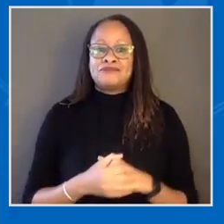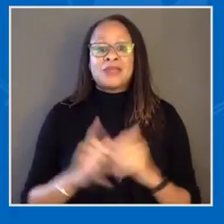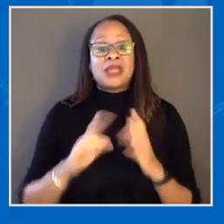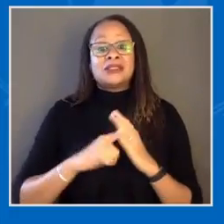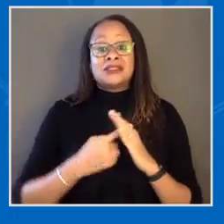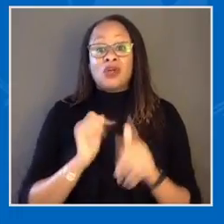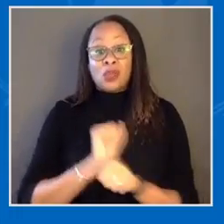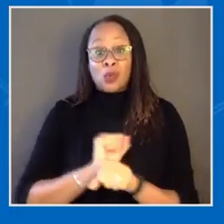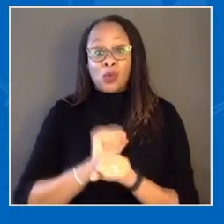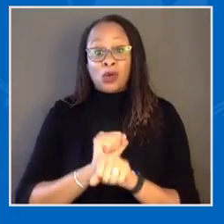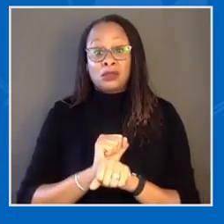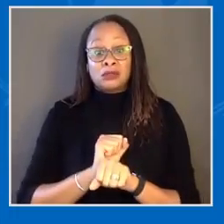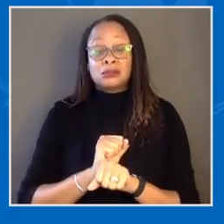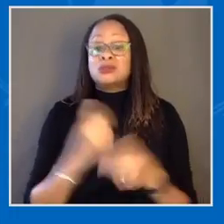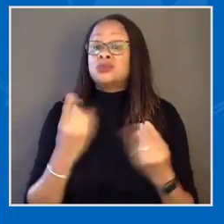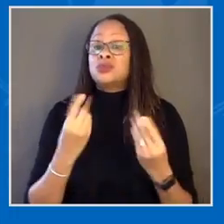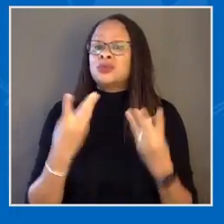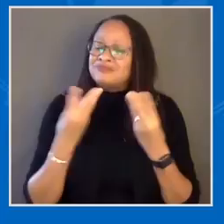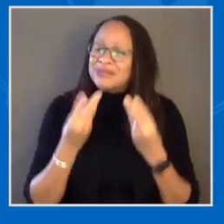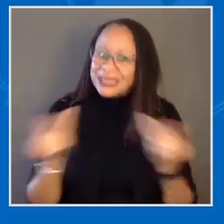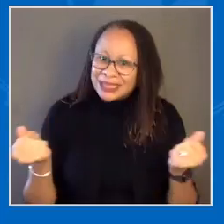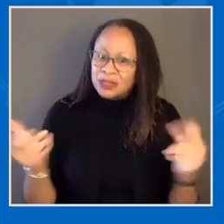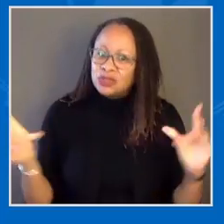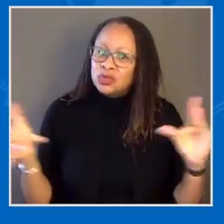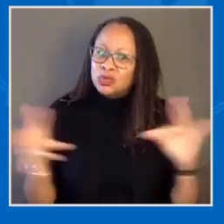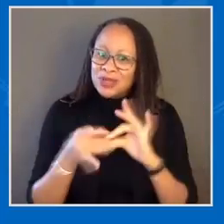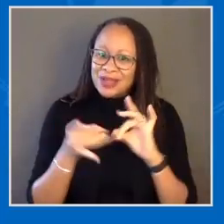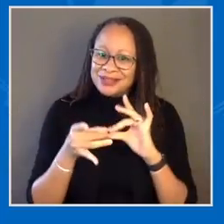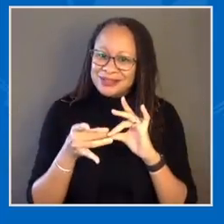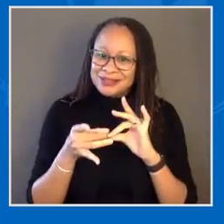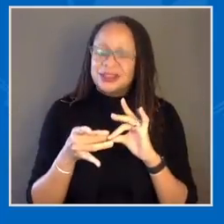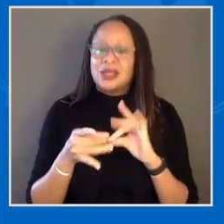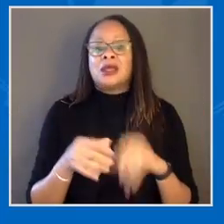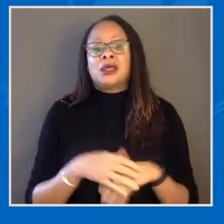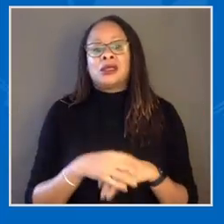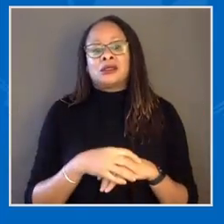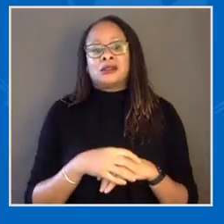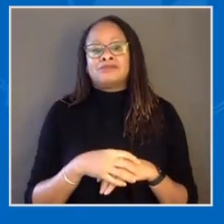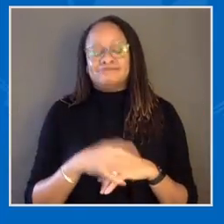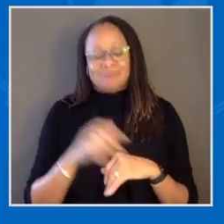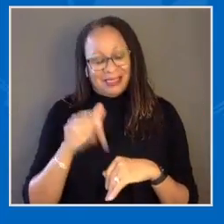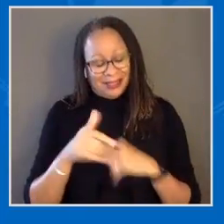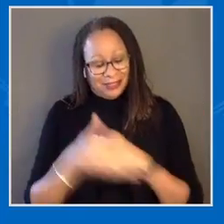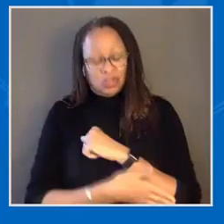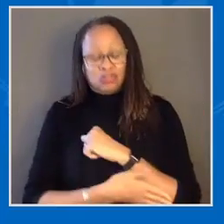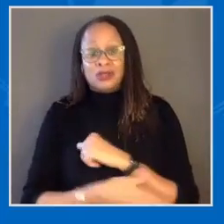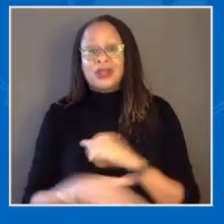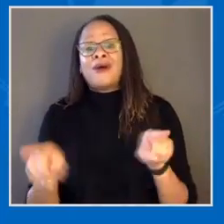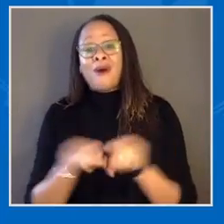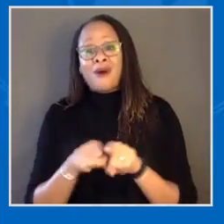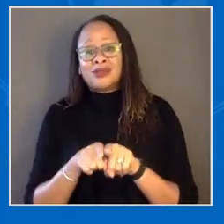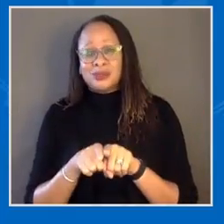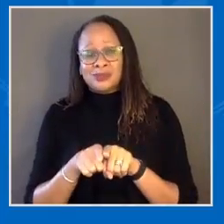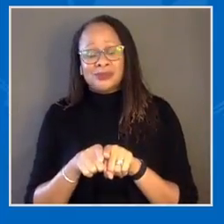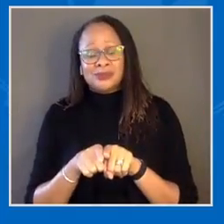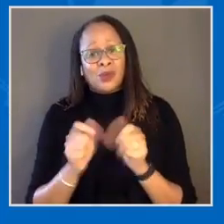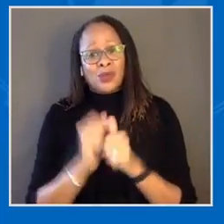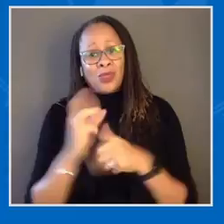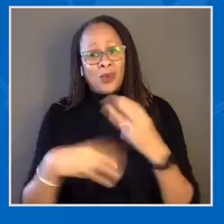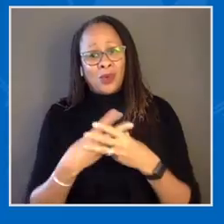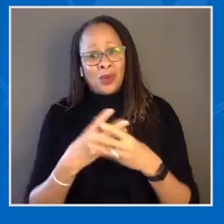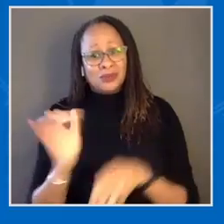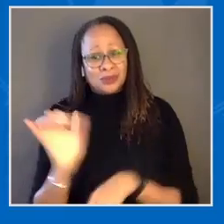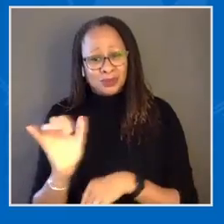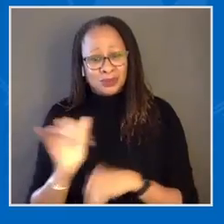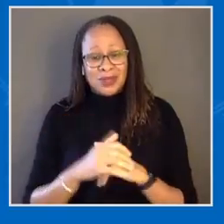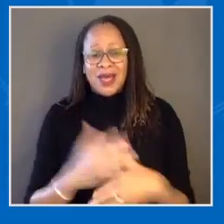work to heal and unite. To heal and unite America as well as the world. I want to